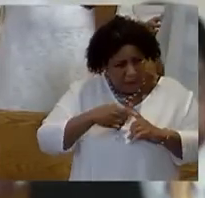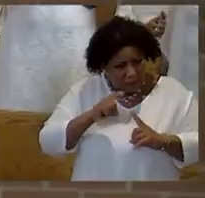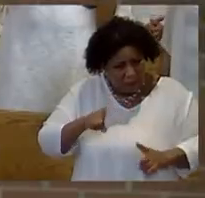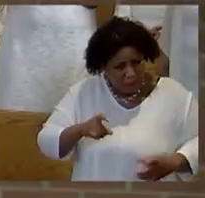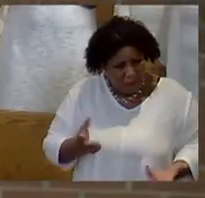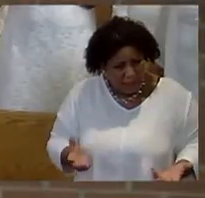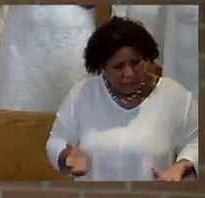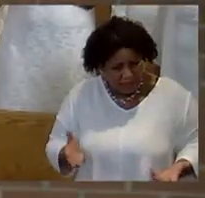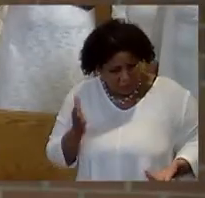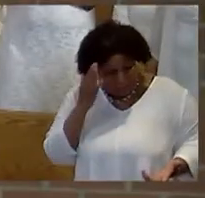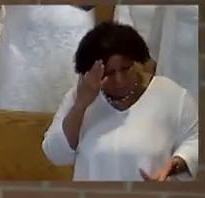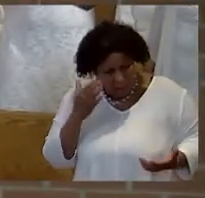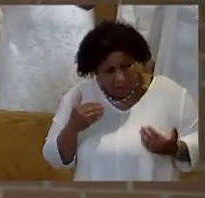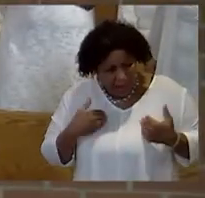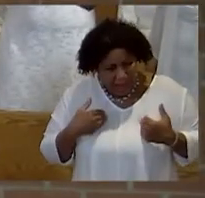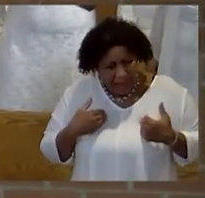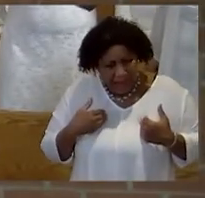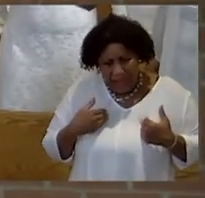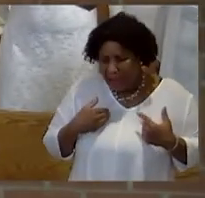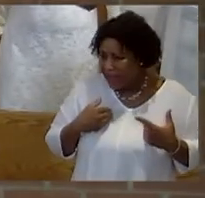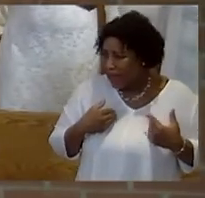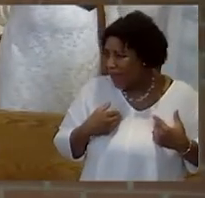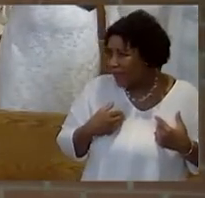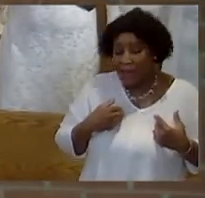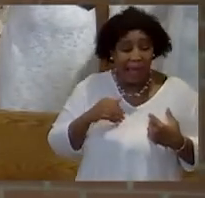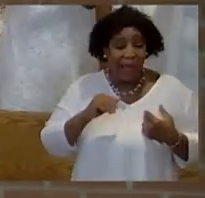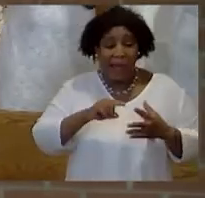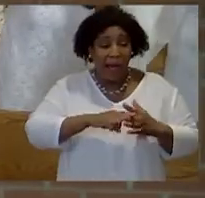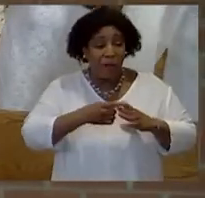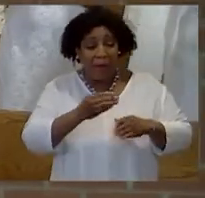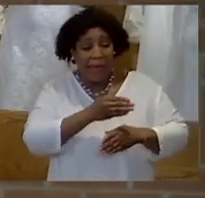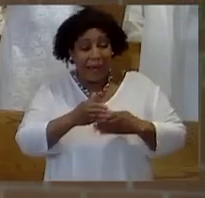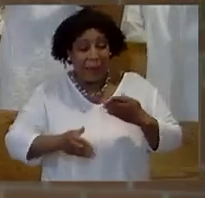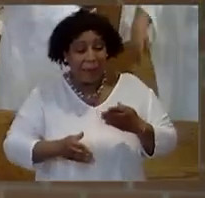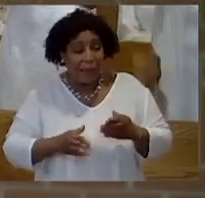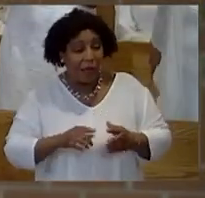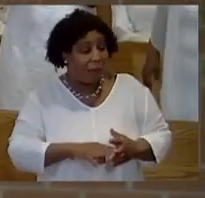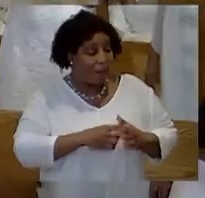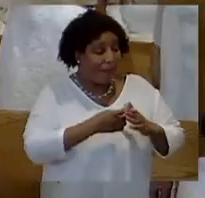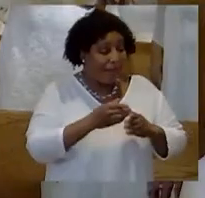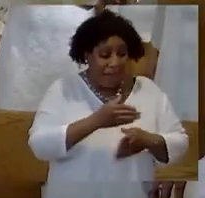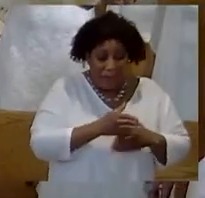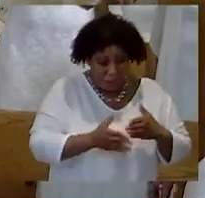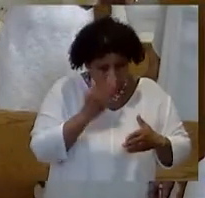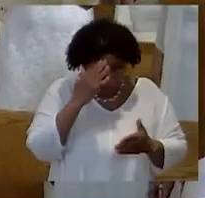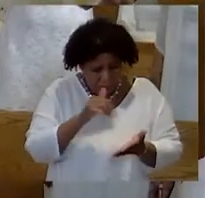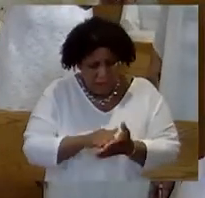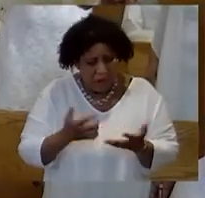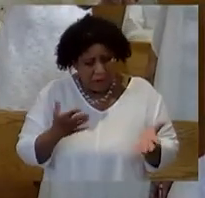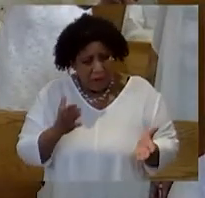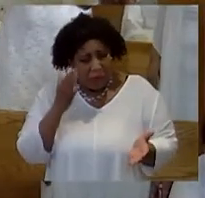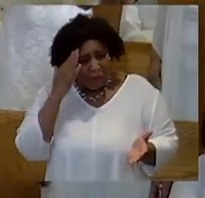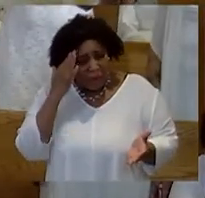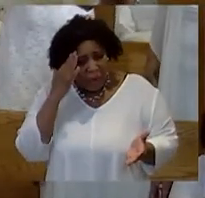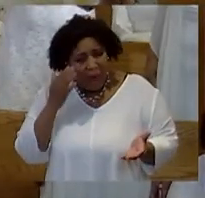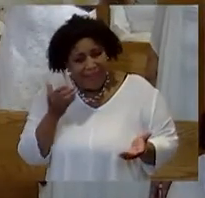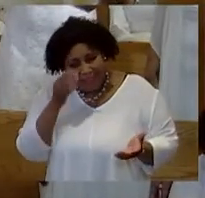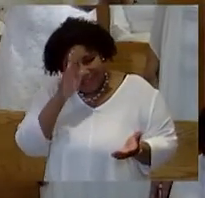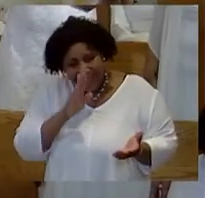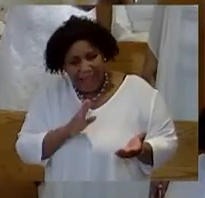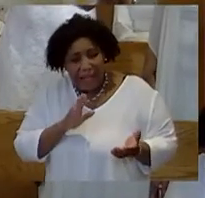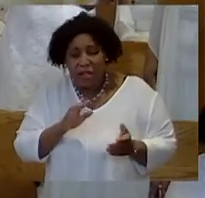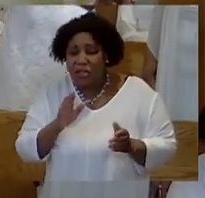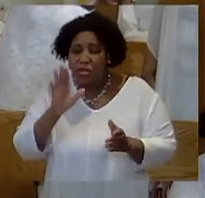one? Do you know that you got an Alpha and Omega, that he's your beginning and your end? Do you know that God is